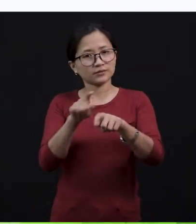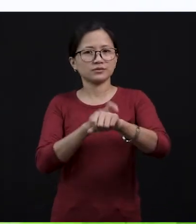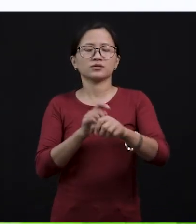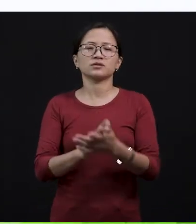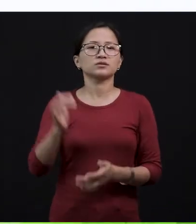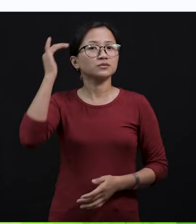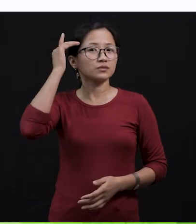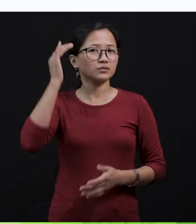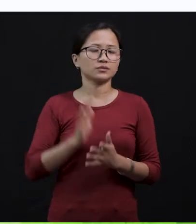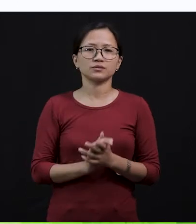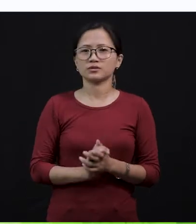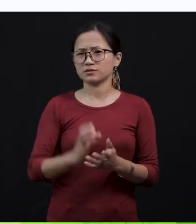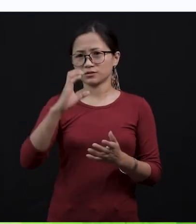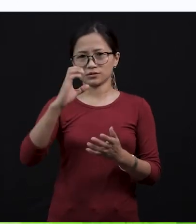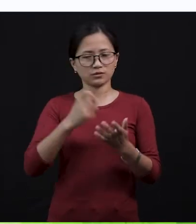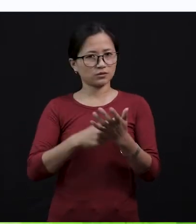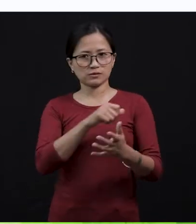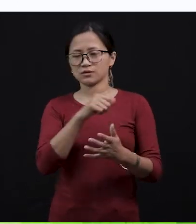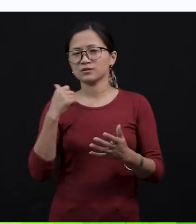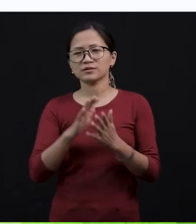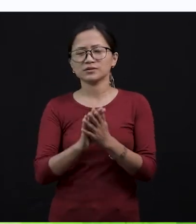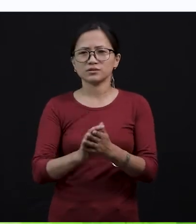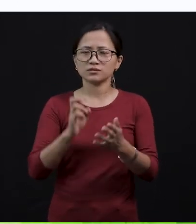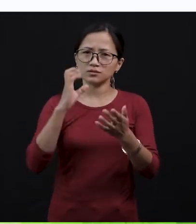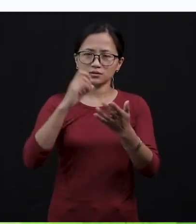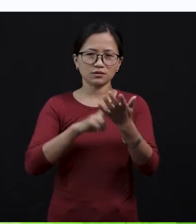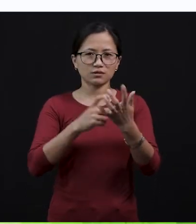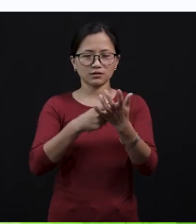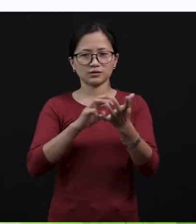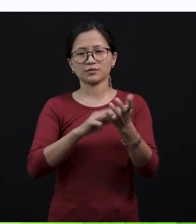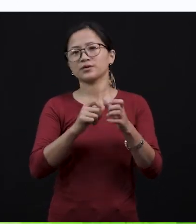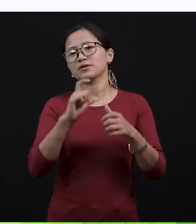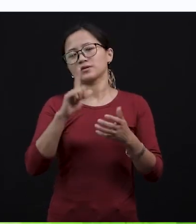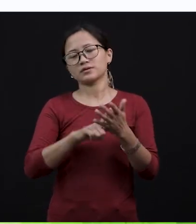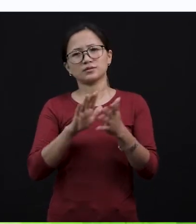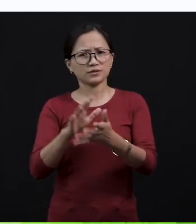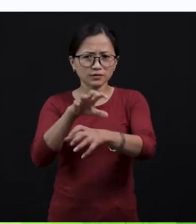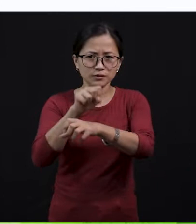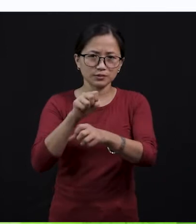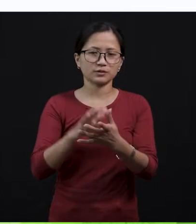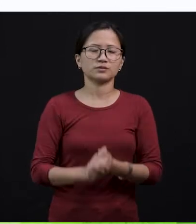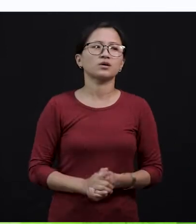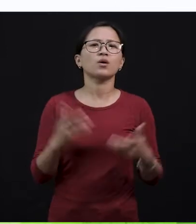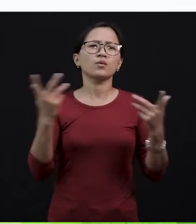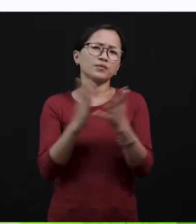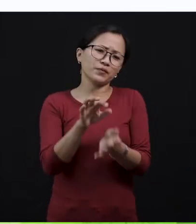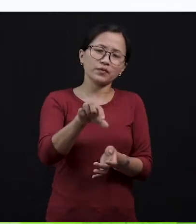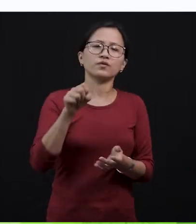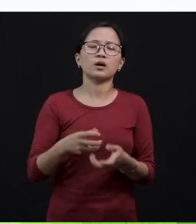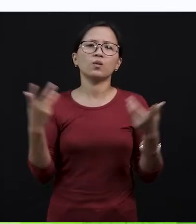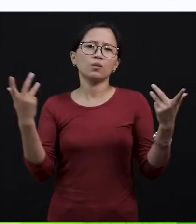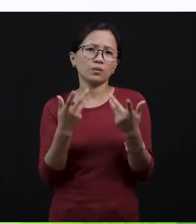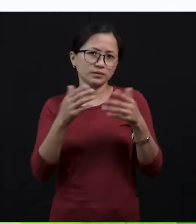is known to be a criminal and very mysterious. So we are going to find out what makes this